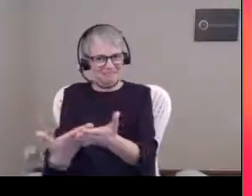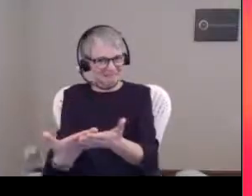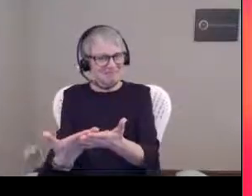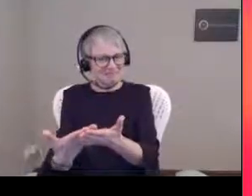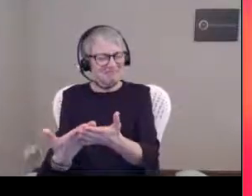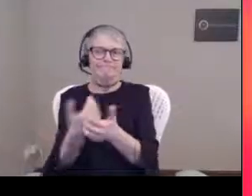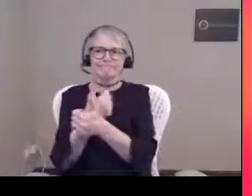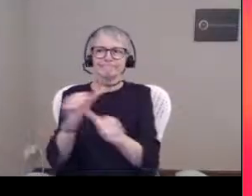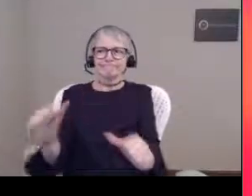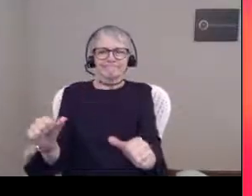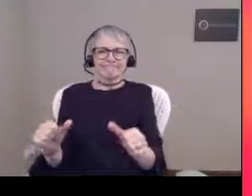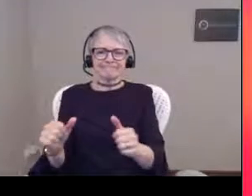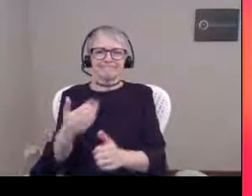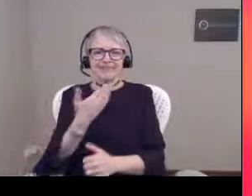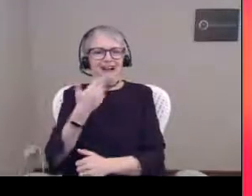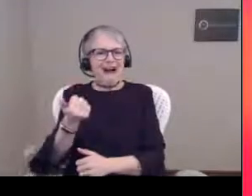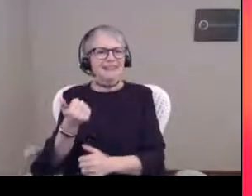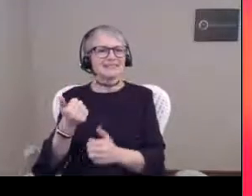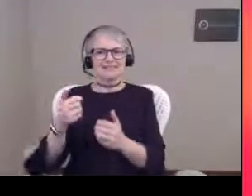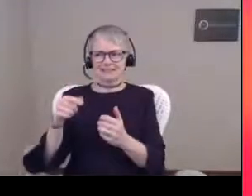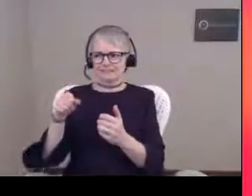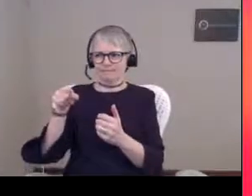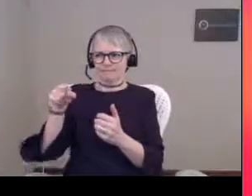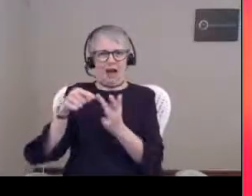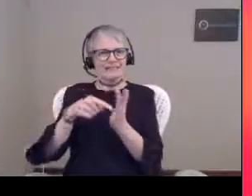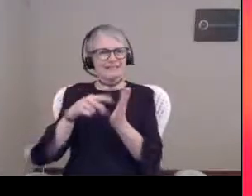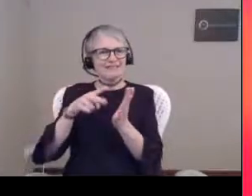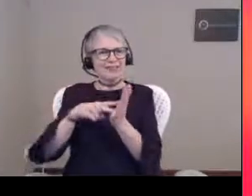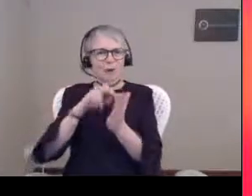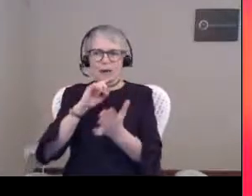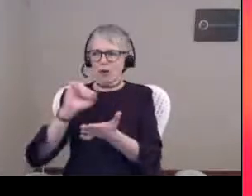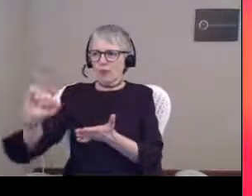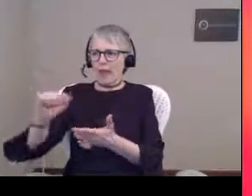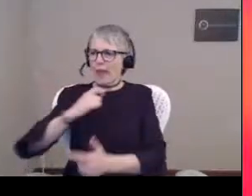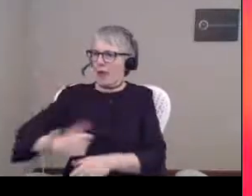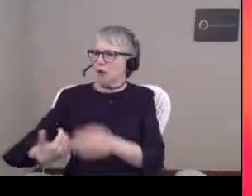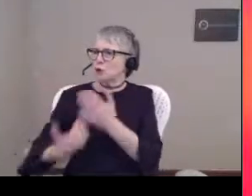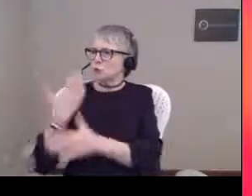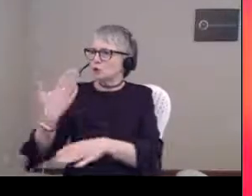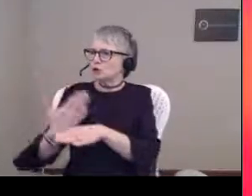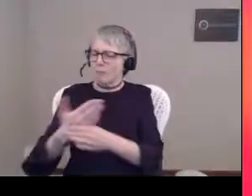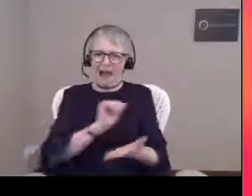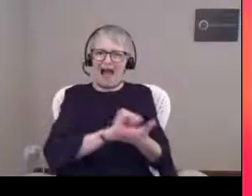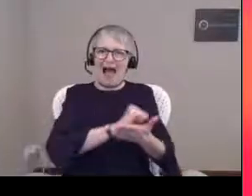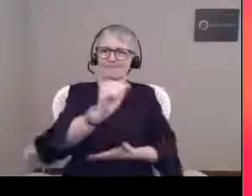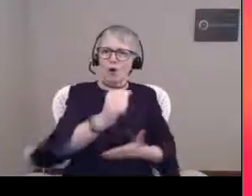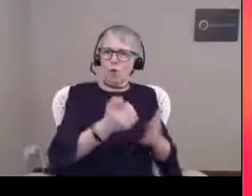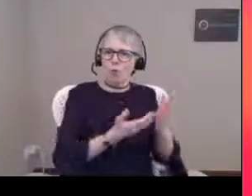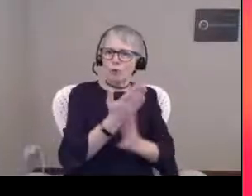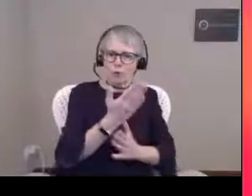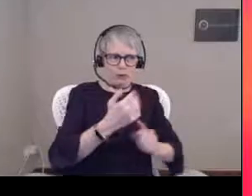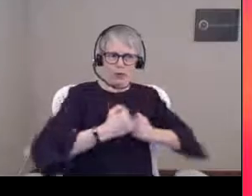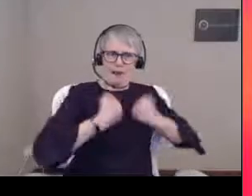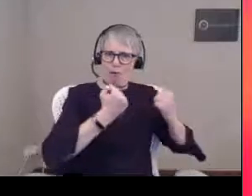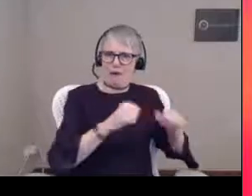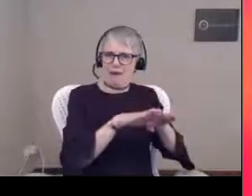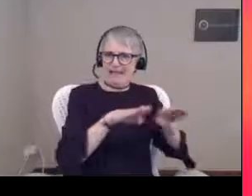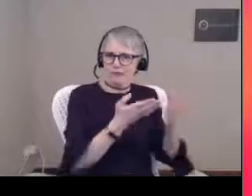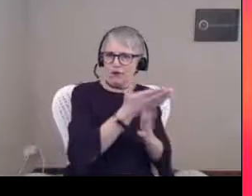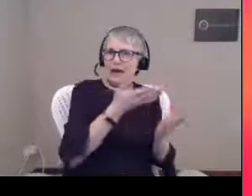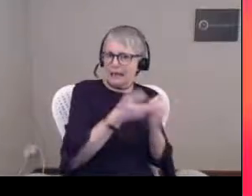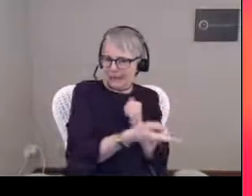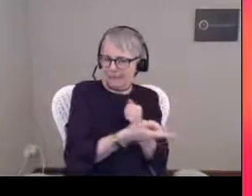ITV advertising all their roles on Even Break and making it clear to candidates that obviously ITV welcome talented